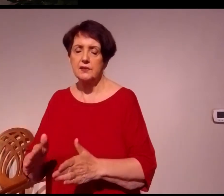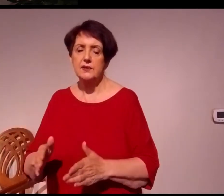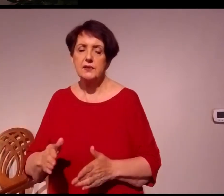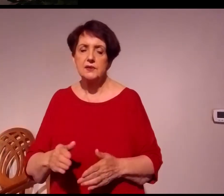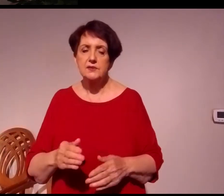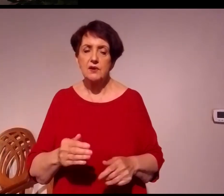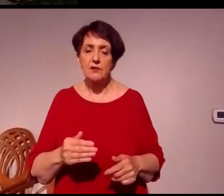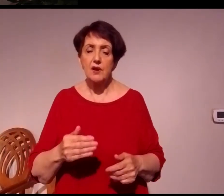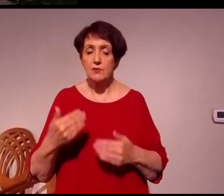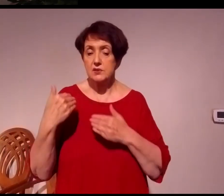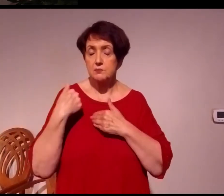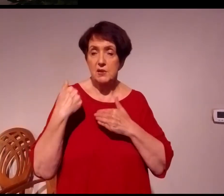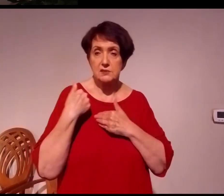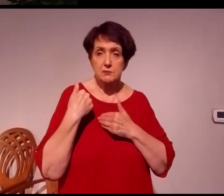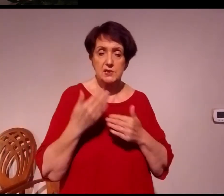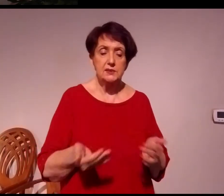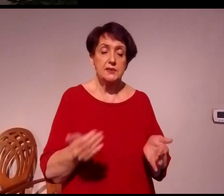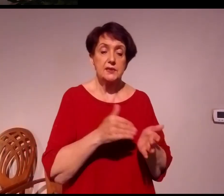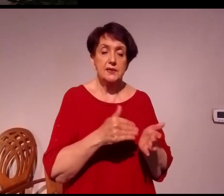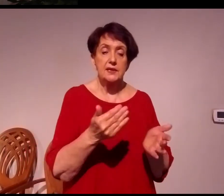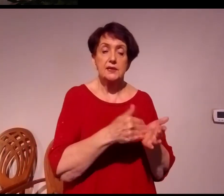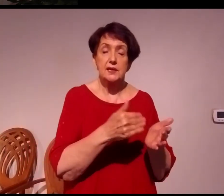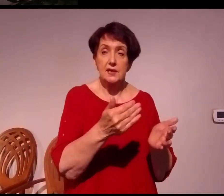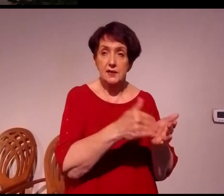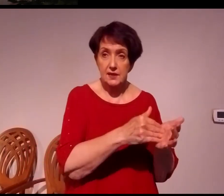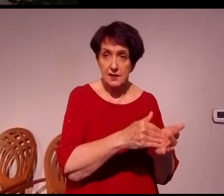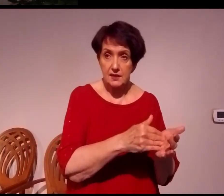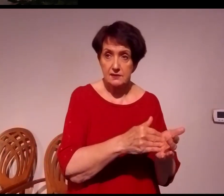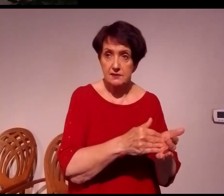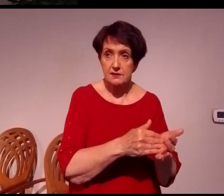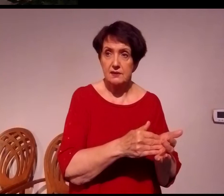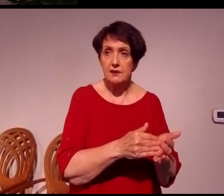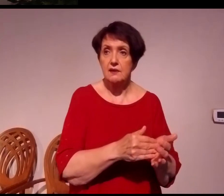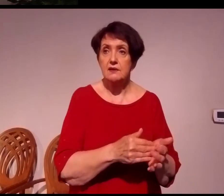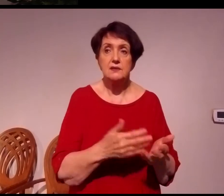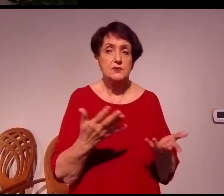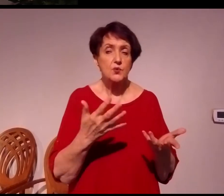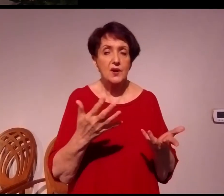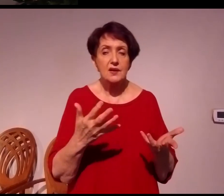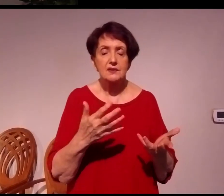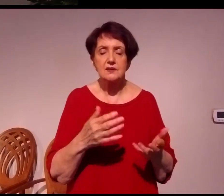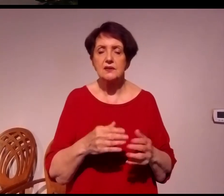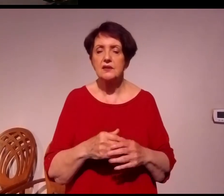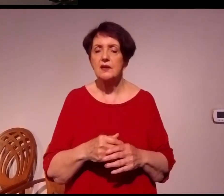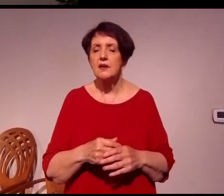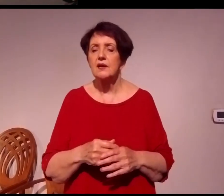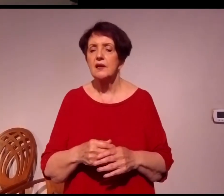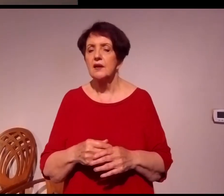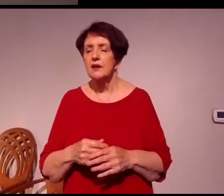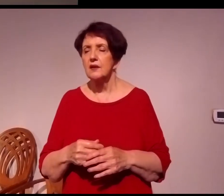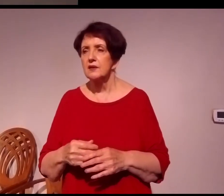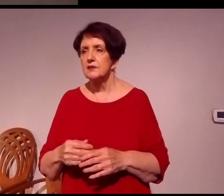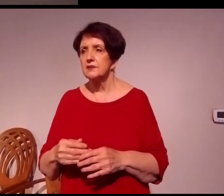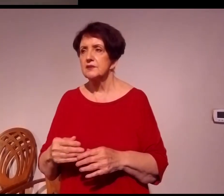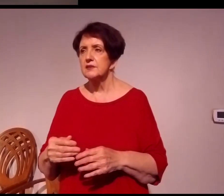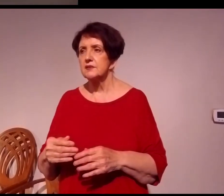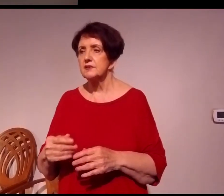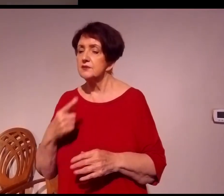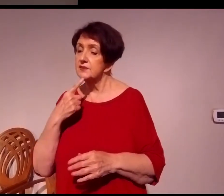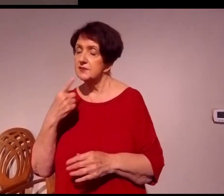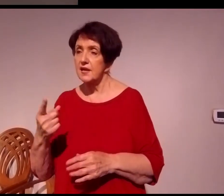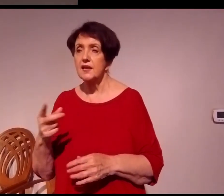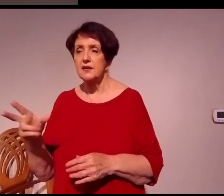and over and over again, whether it's in our own life or whether it's when we're looking at what's going on in the world, is to